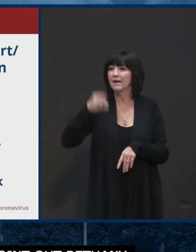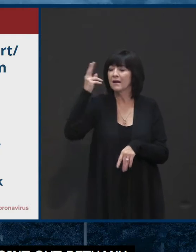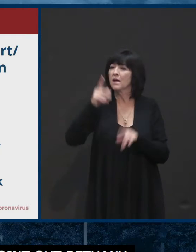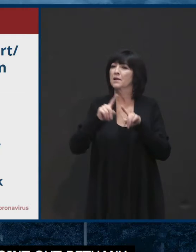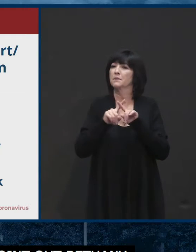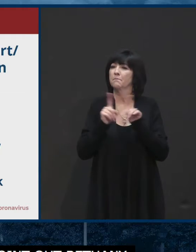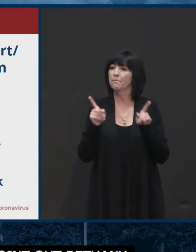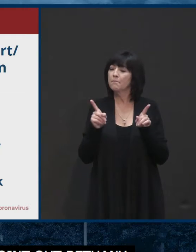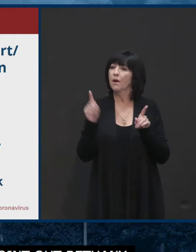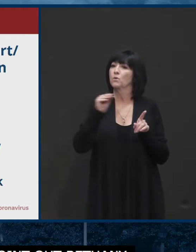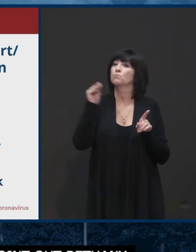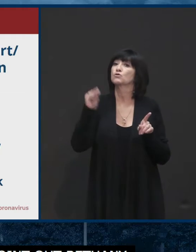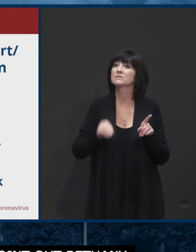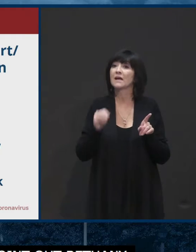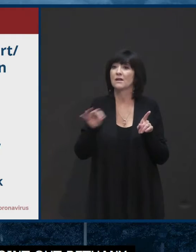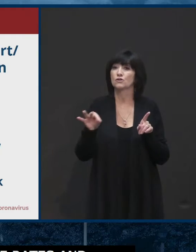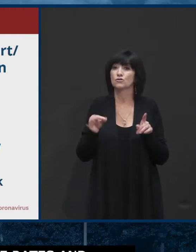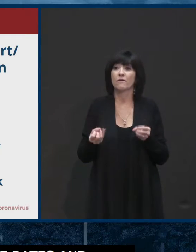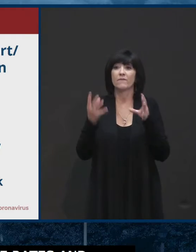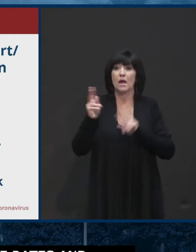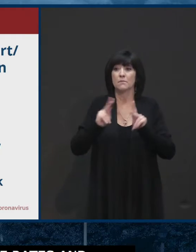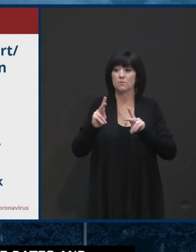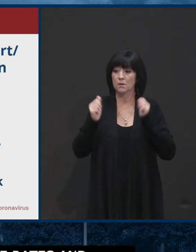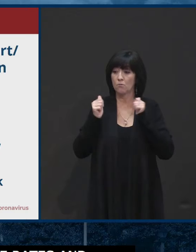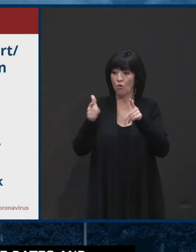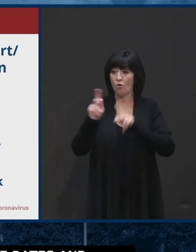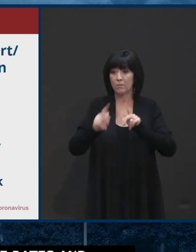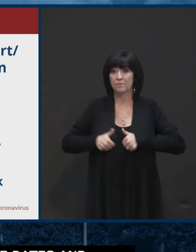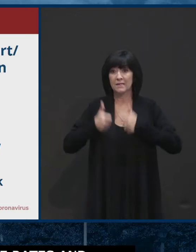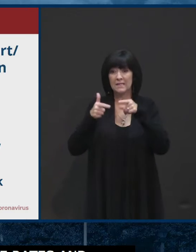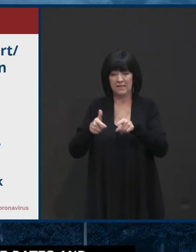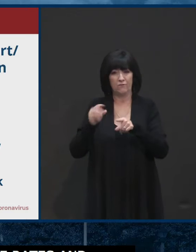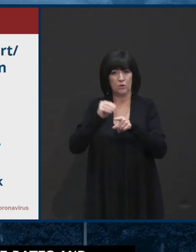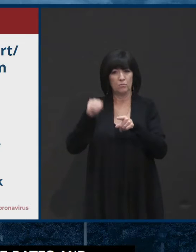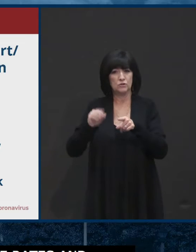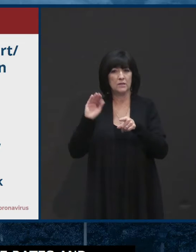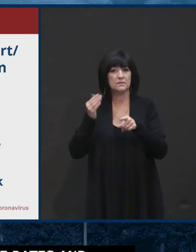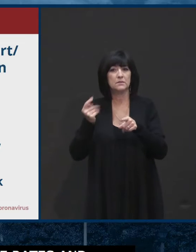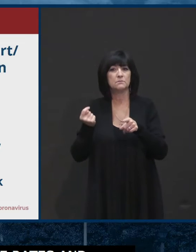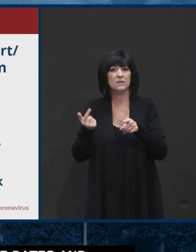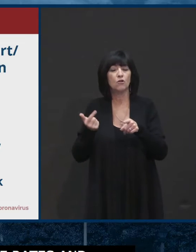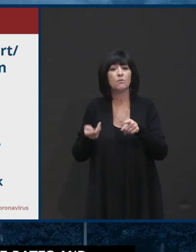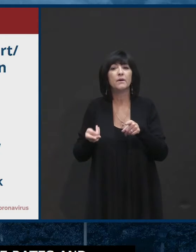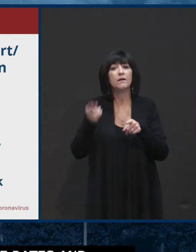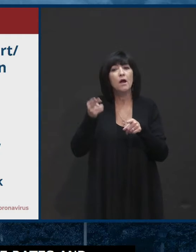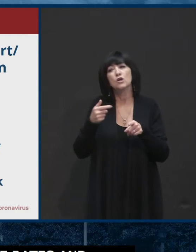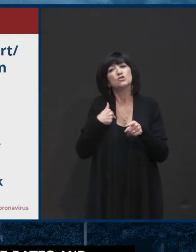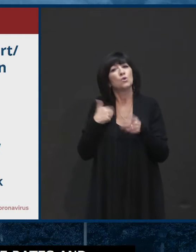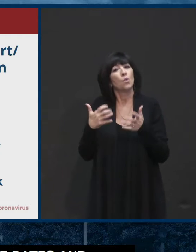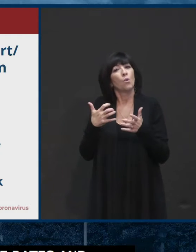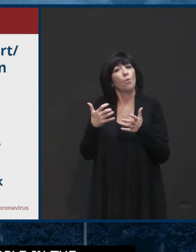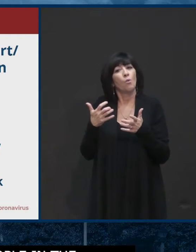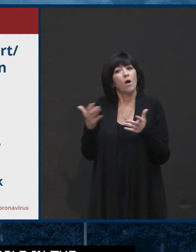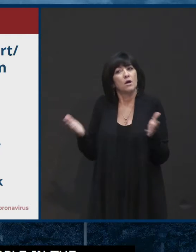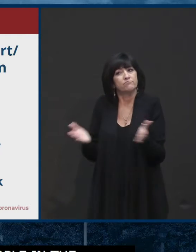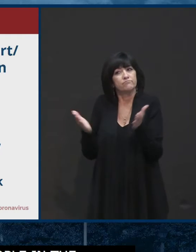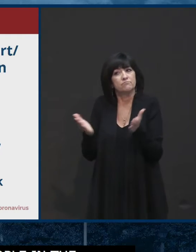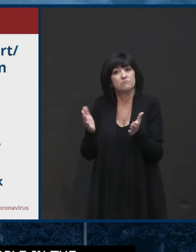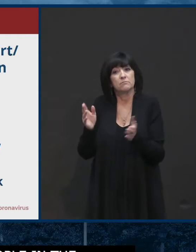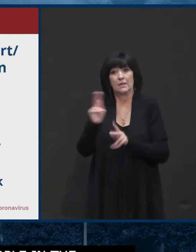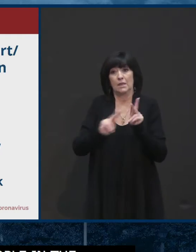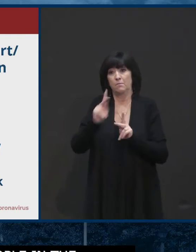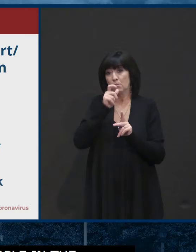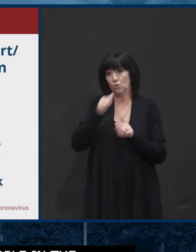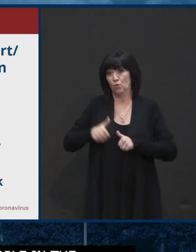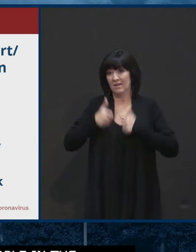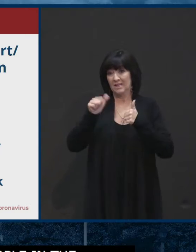Island area are aware that we're seeing some higher cases, and again, encouraging people to take advantage of the testing that's